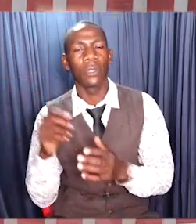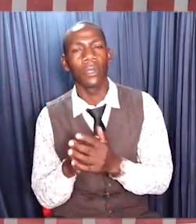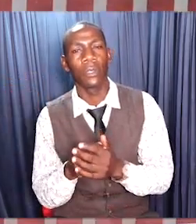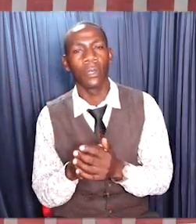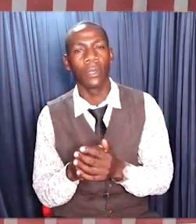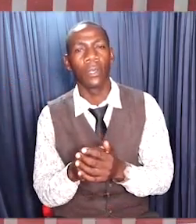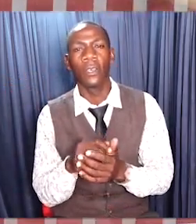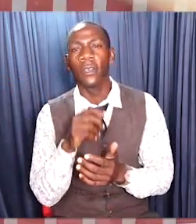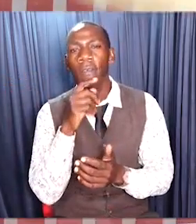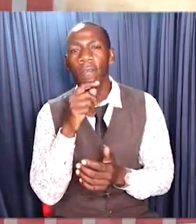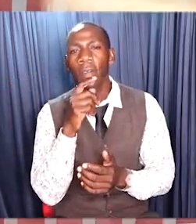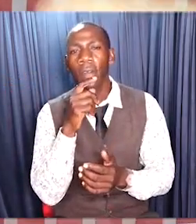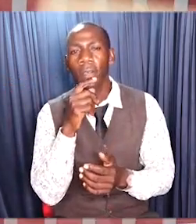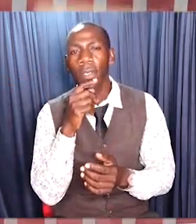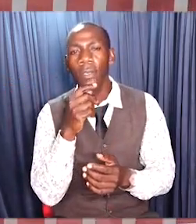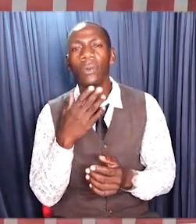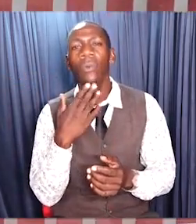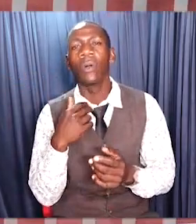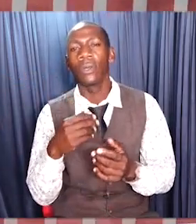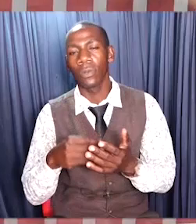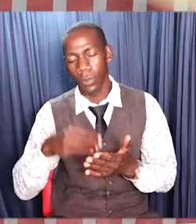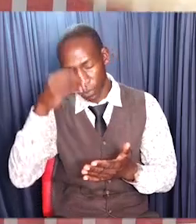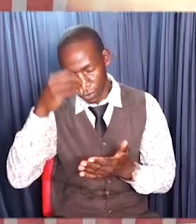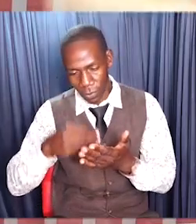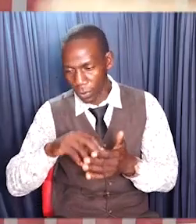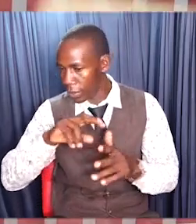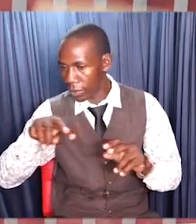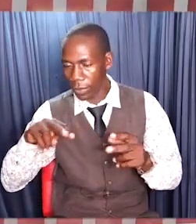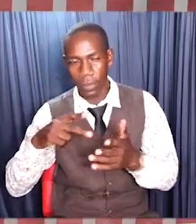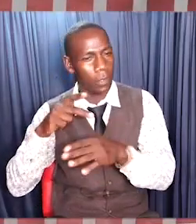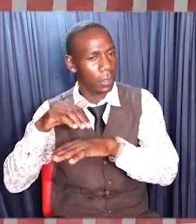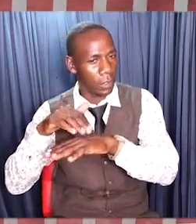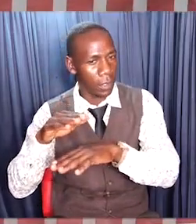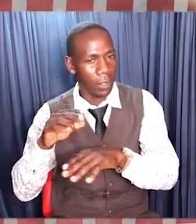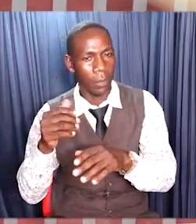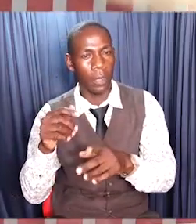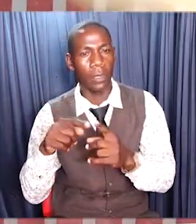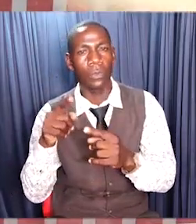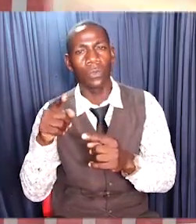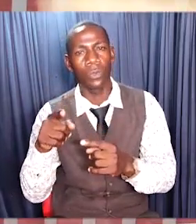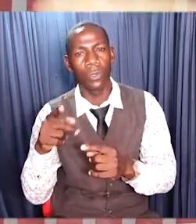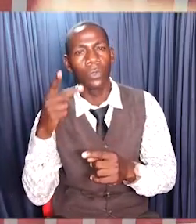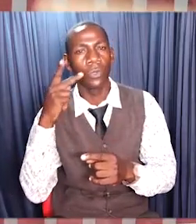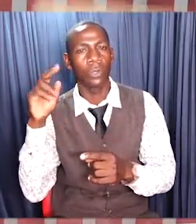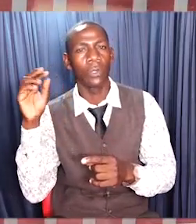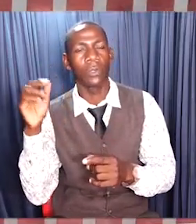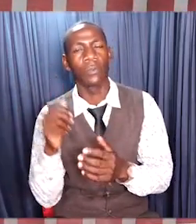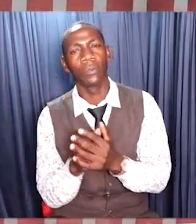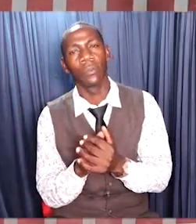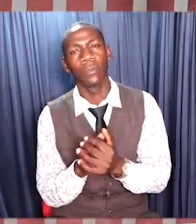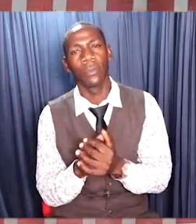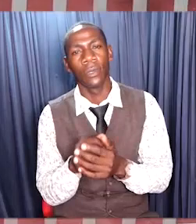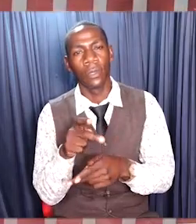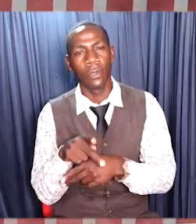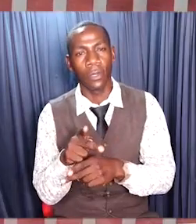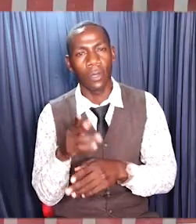2,000 shillings. Na baba anahangaika mana nakutakia kusoma. And the father will go all round for you. Anakutumania hizo hela hizo. And give you the 2,000 shillings. Ni